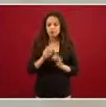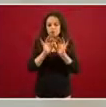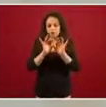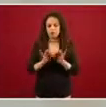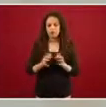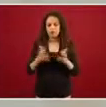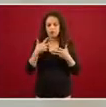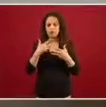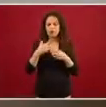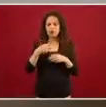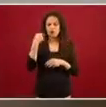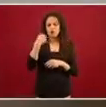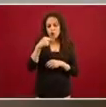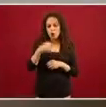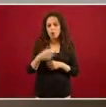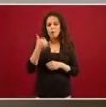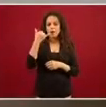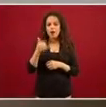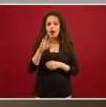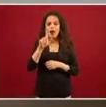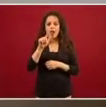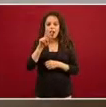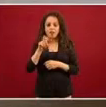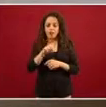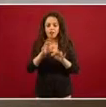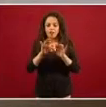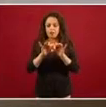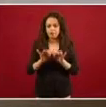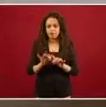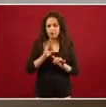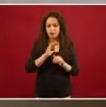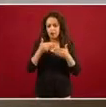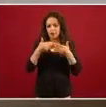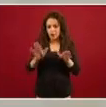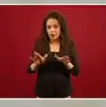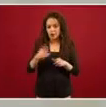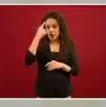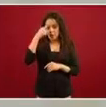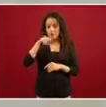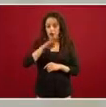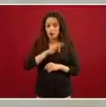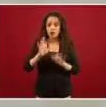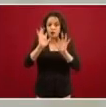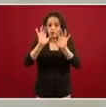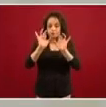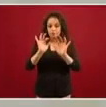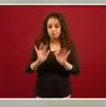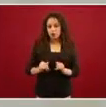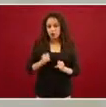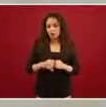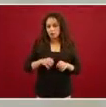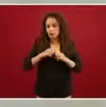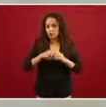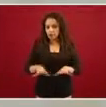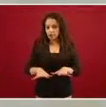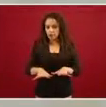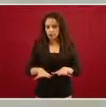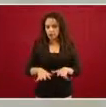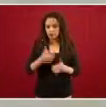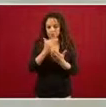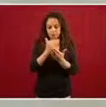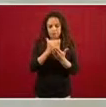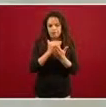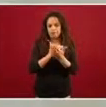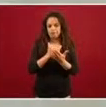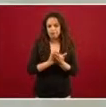They all have a specific password and a specific username, the people who have been designated to generate this